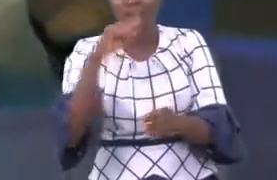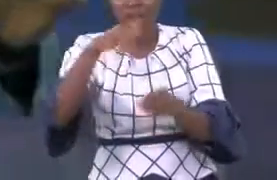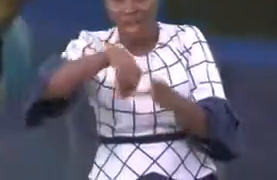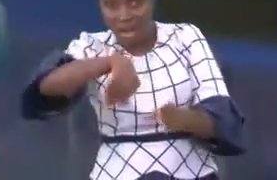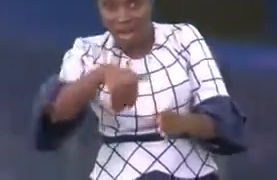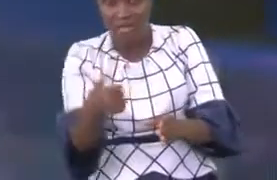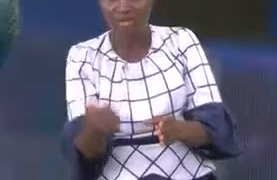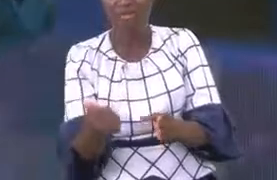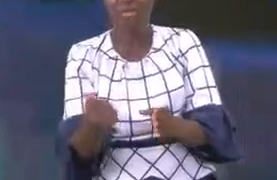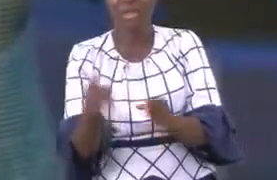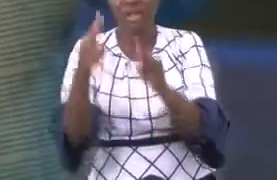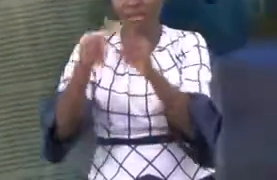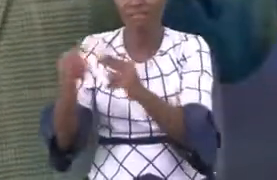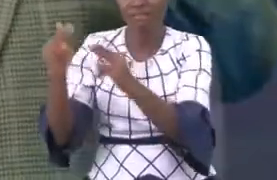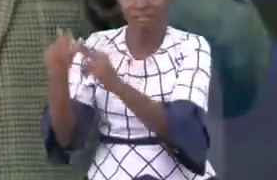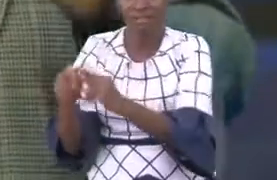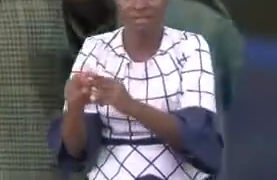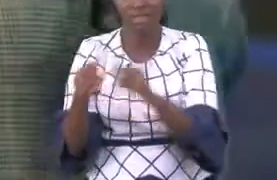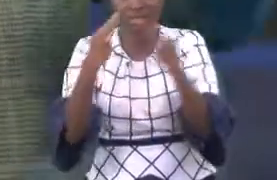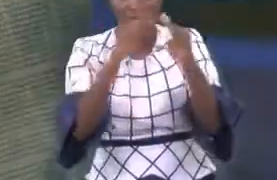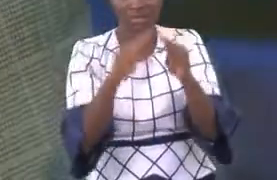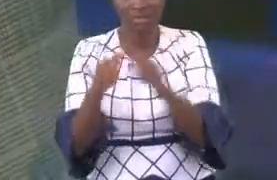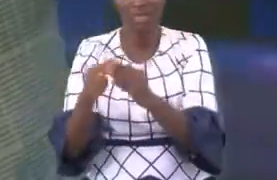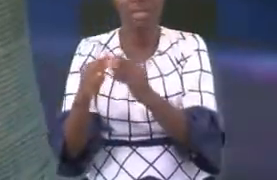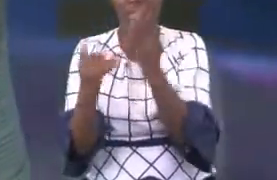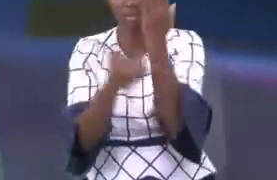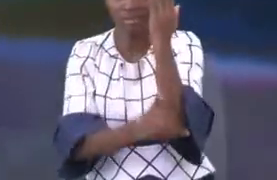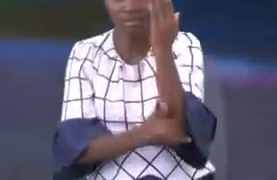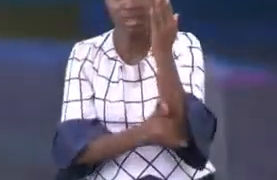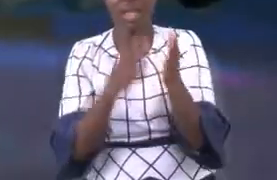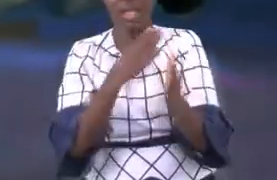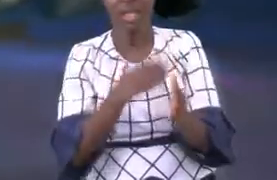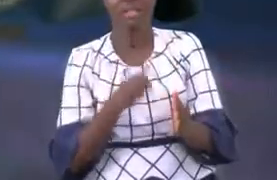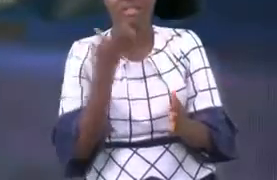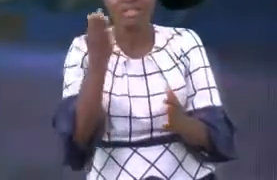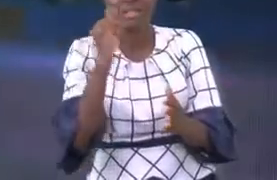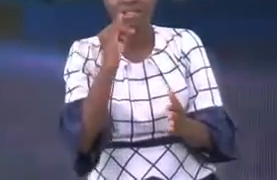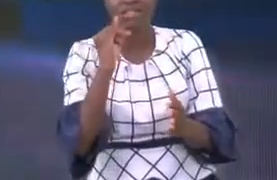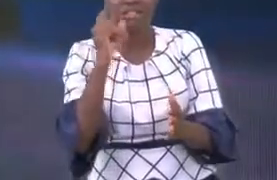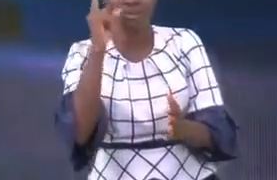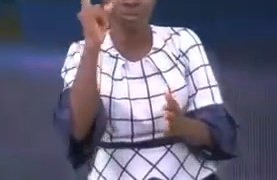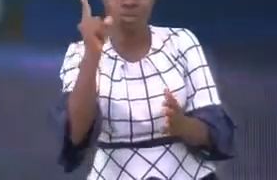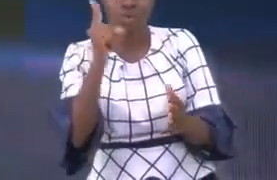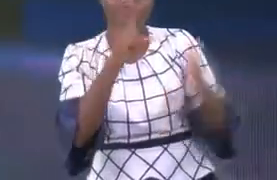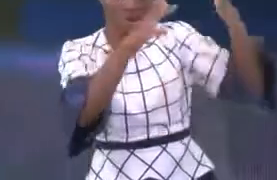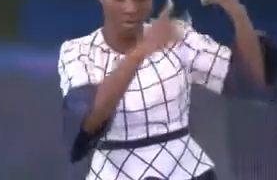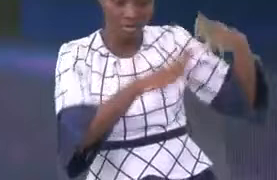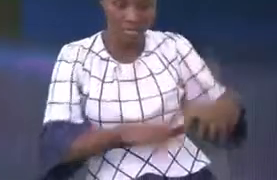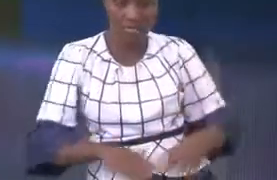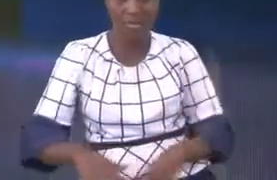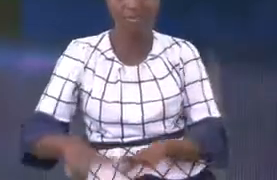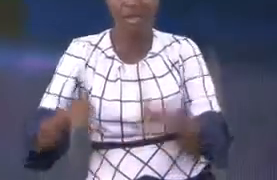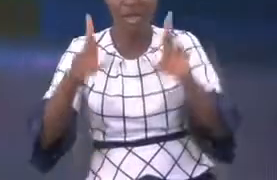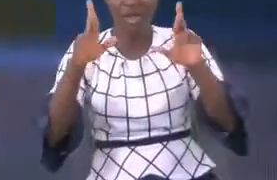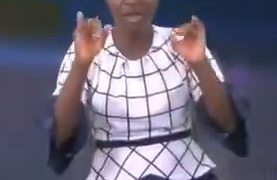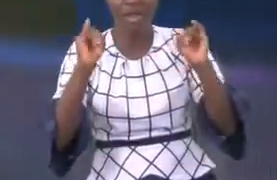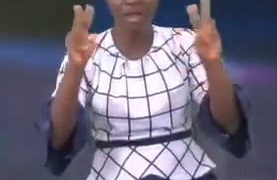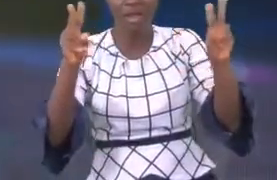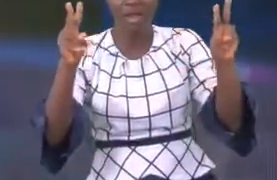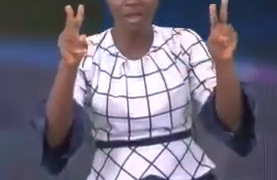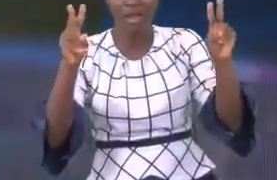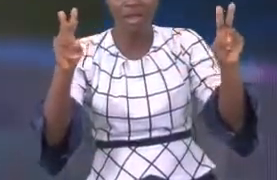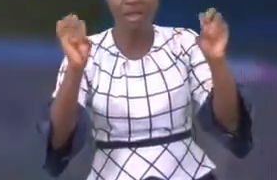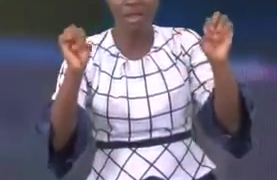and there's a river in between where you are and where the other